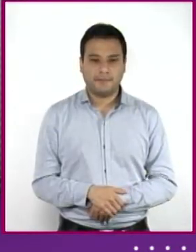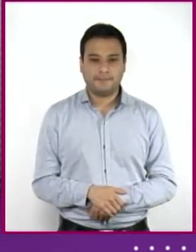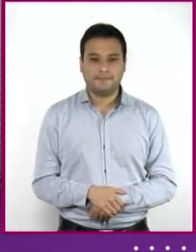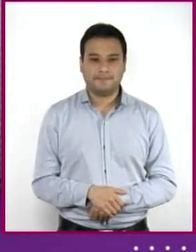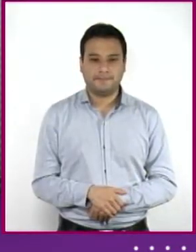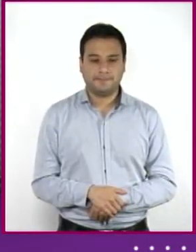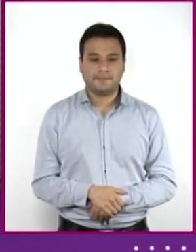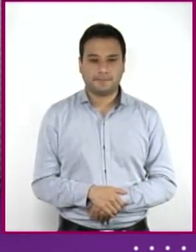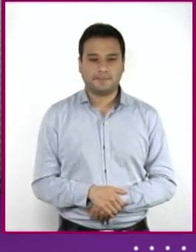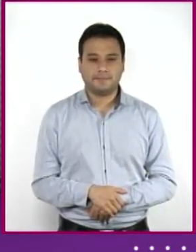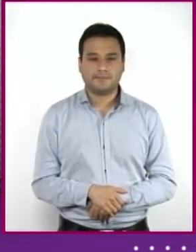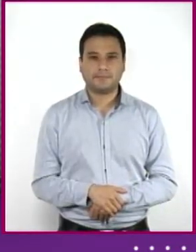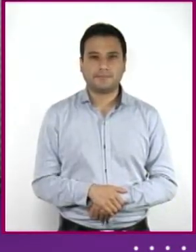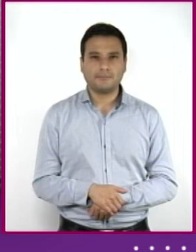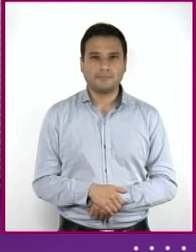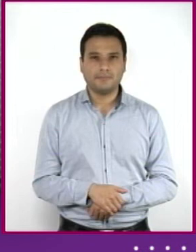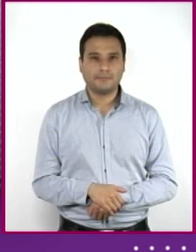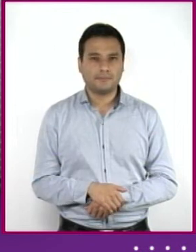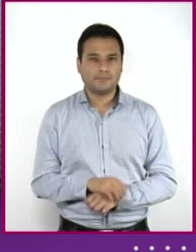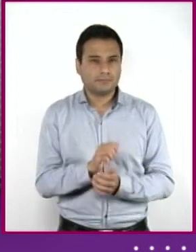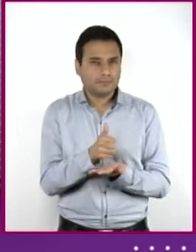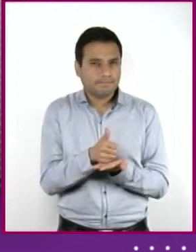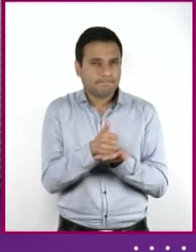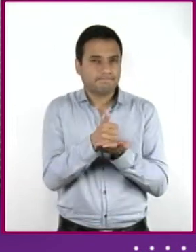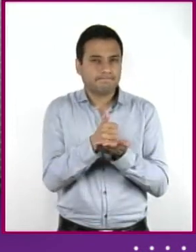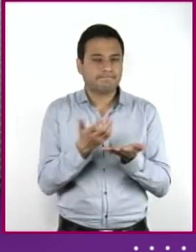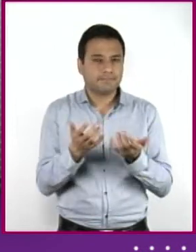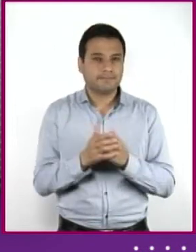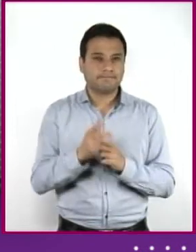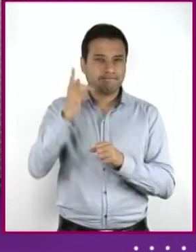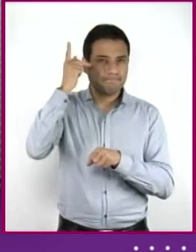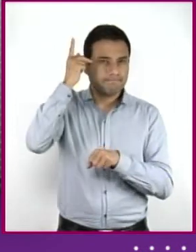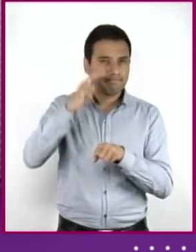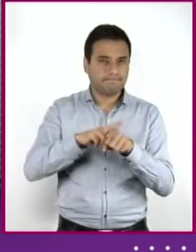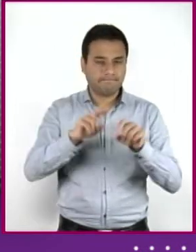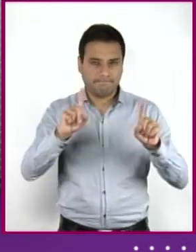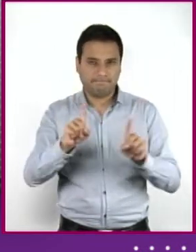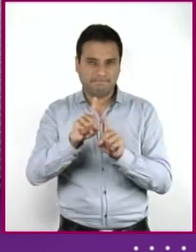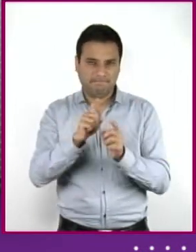We have wanted, radio production assistant,